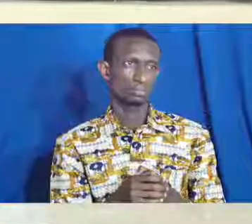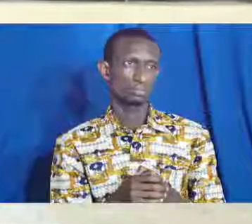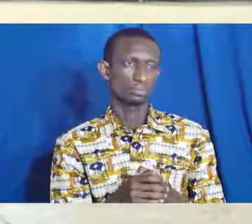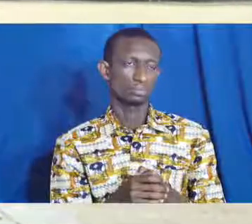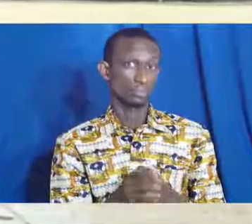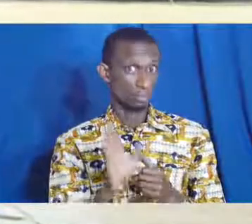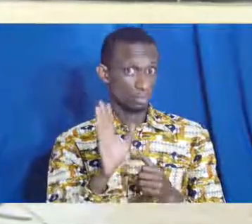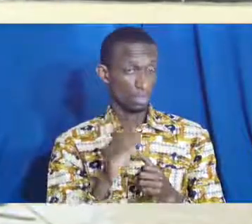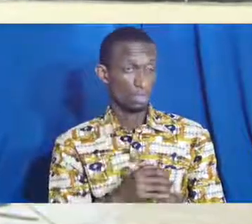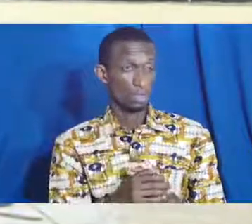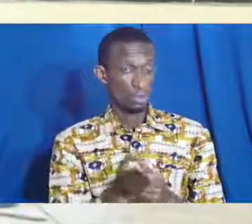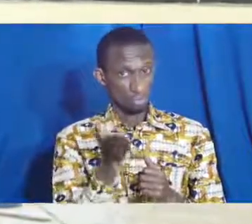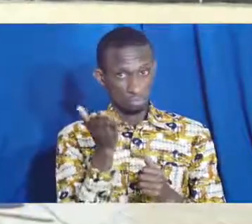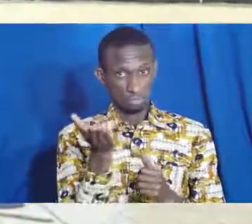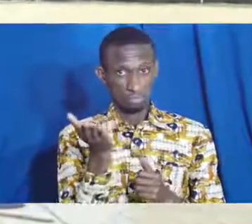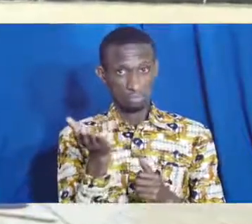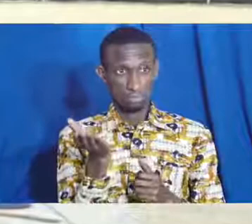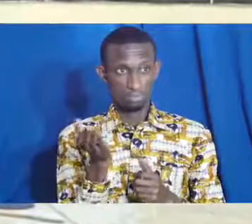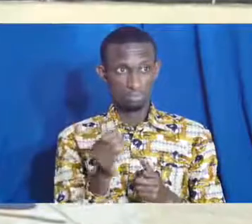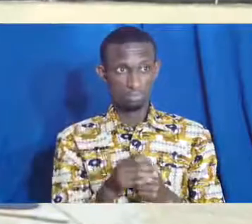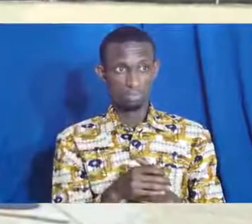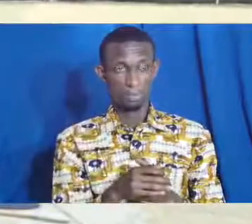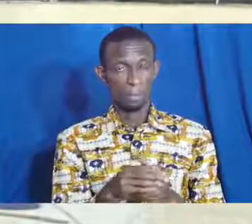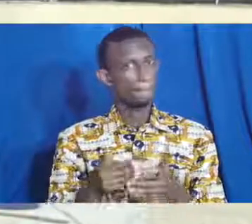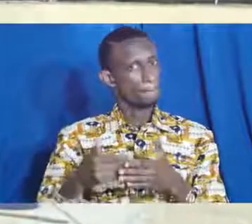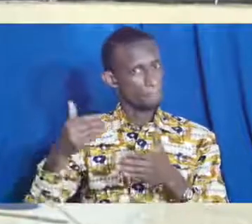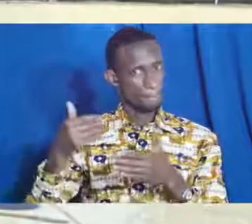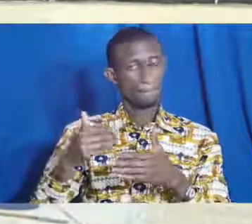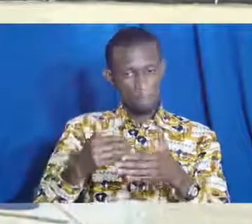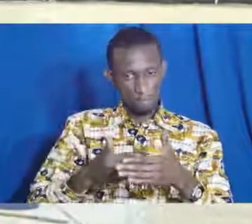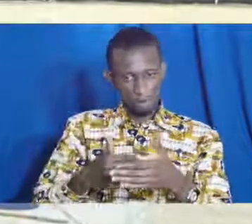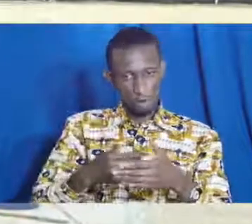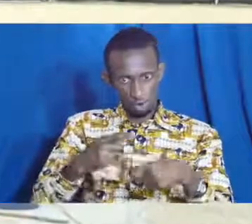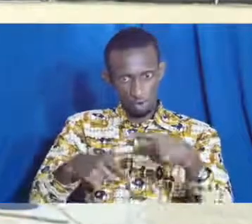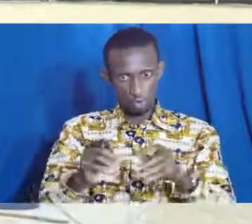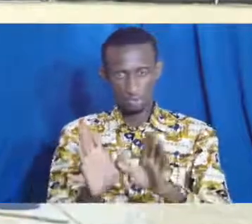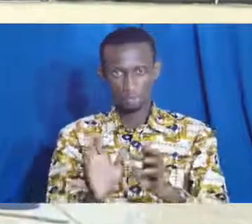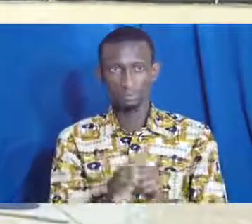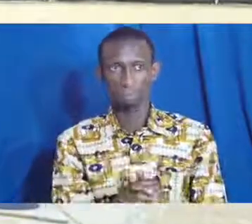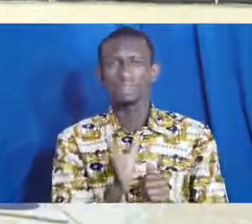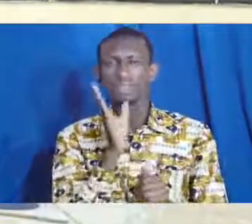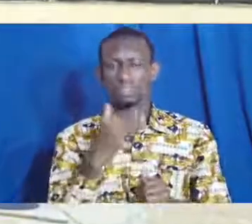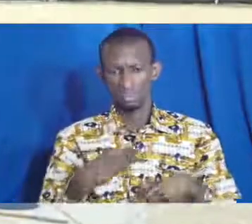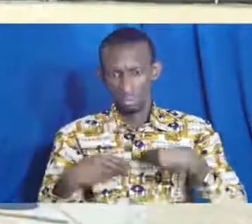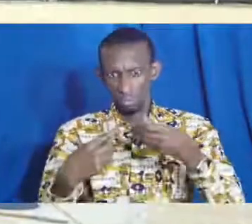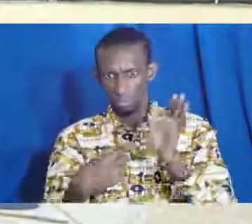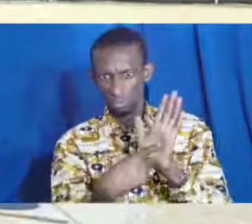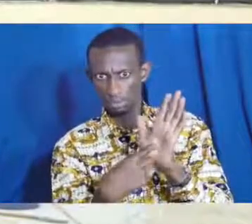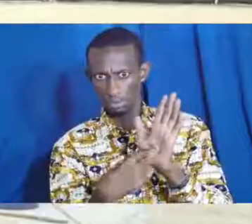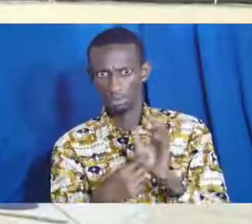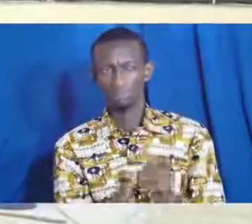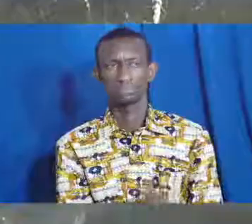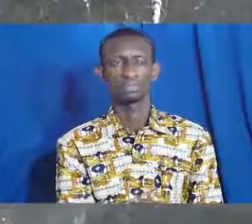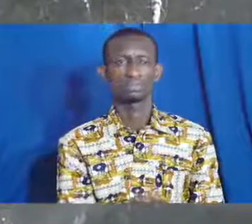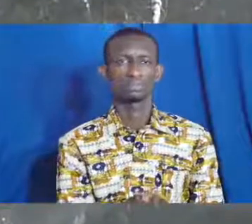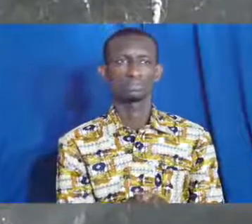So with that, or before we wind up anyway, let's have an example of some reactions. Then